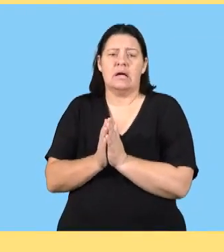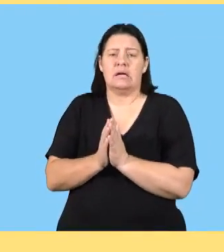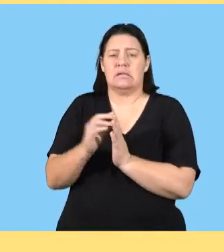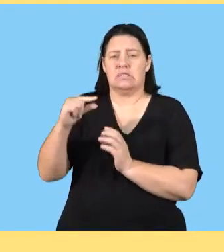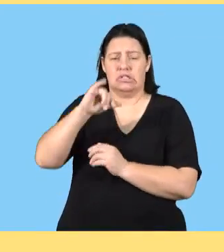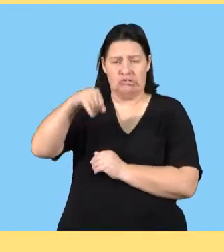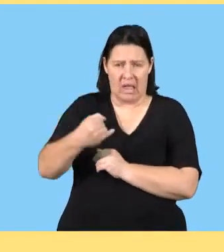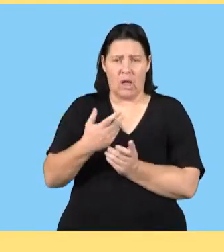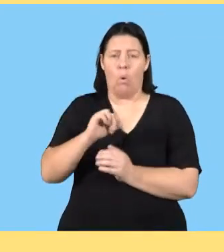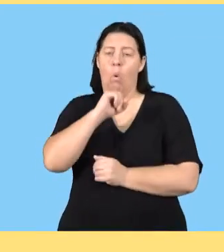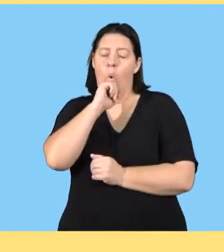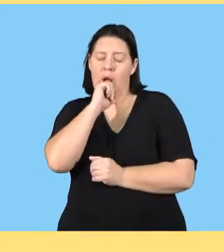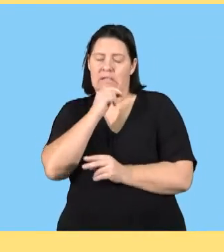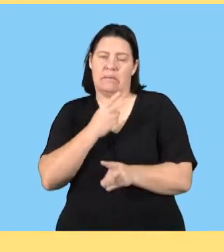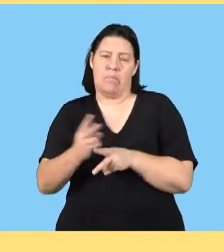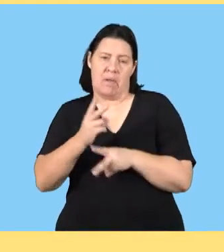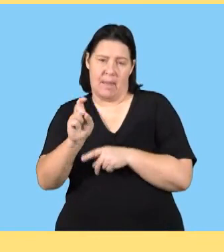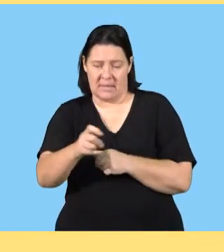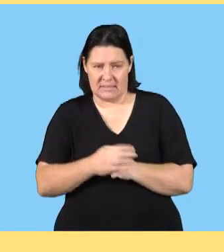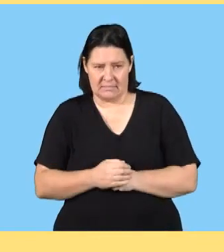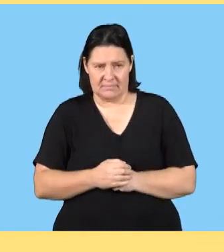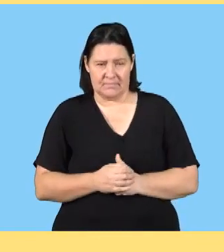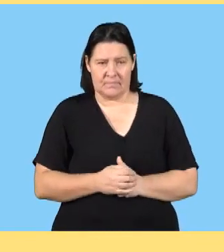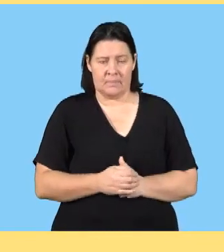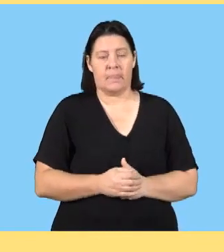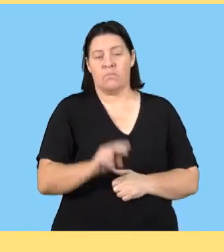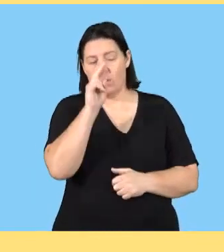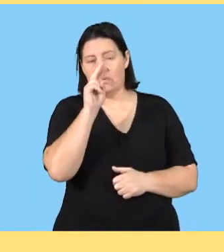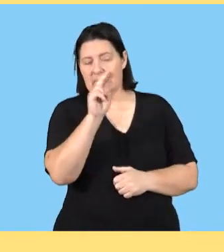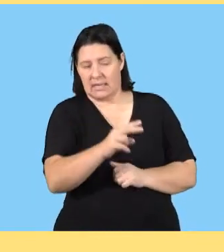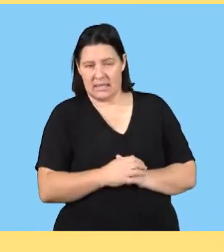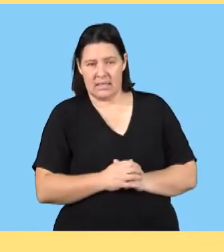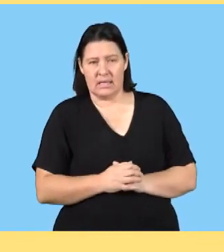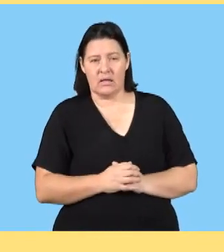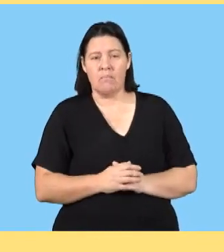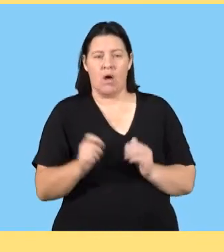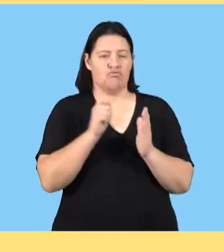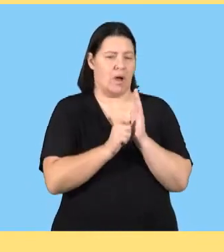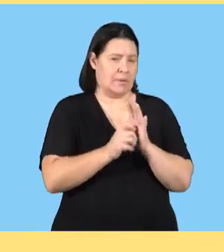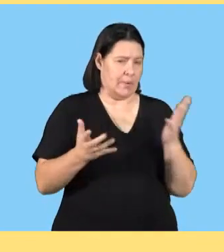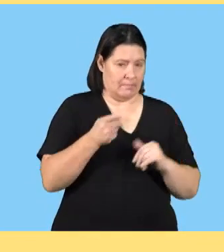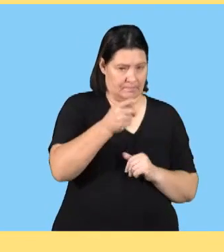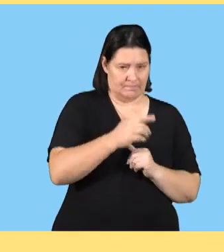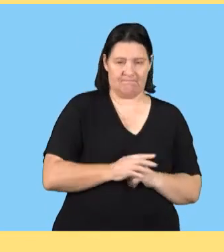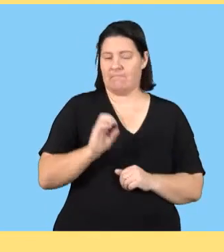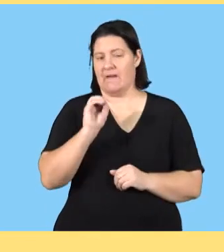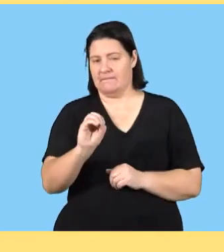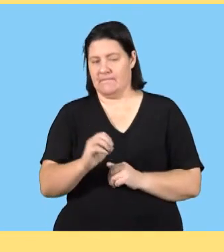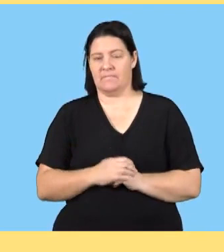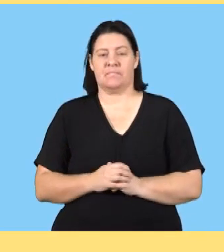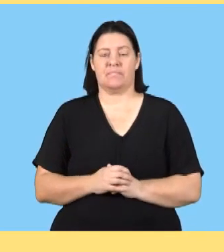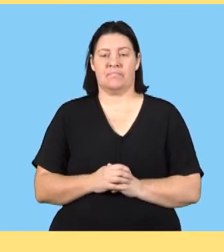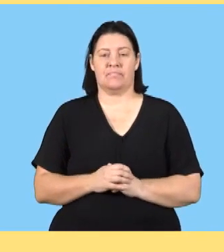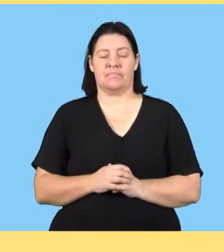month of August, and the transactions are given. Let's see if we have somewhere to write. There